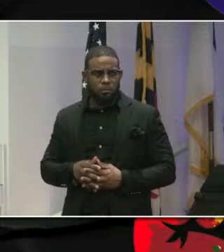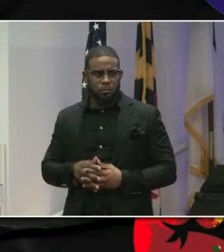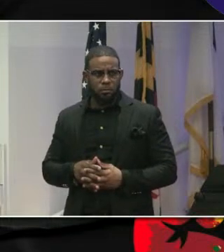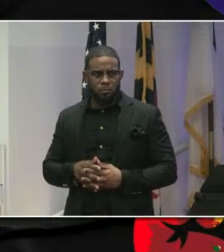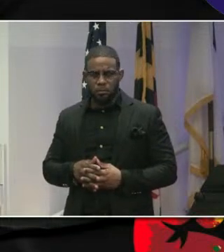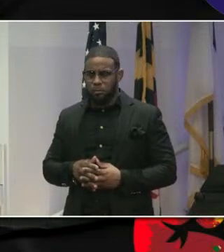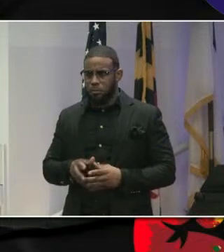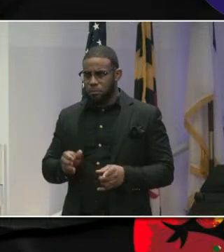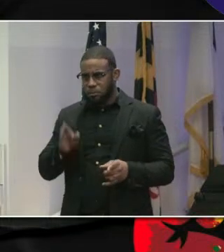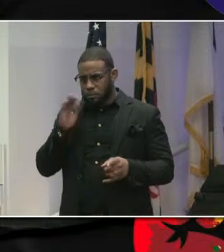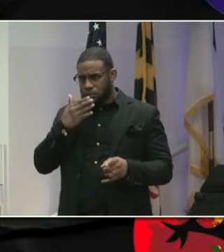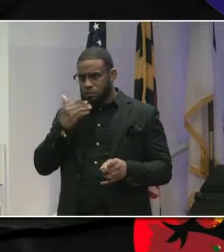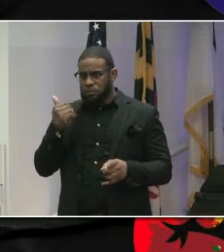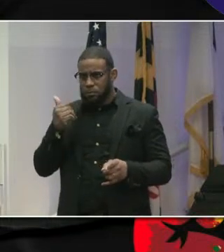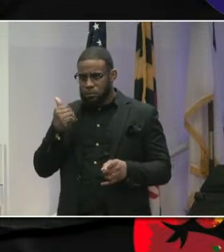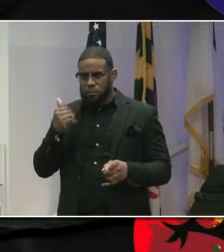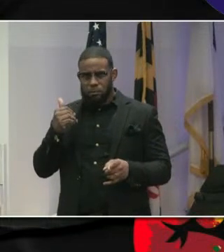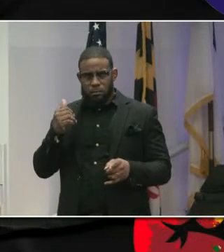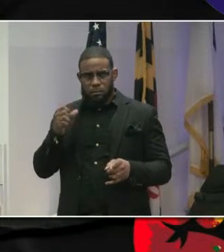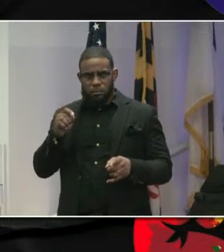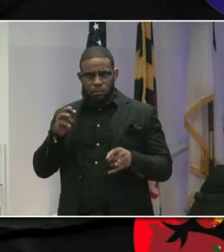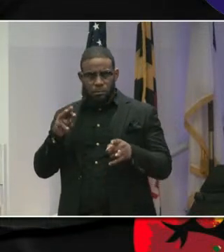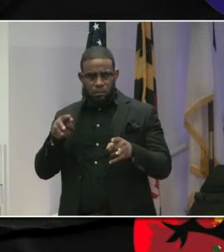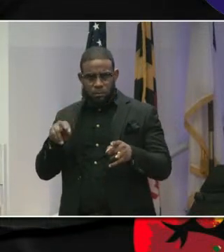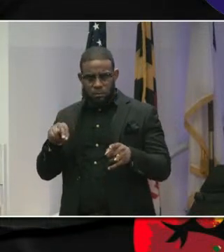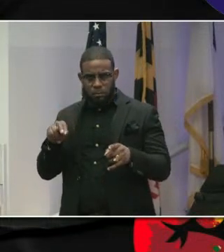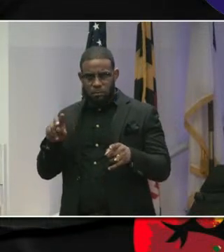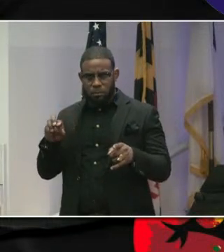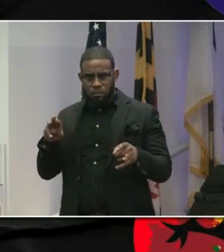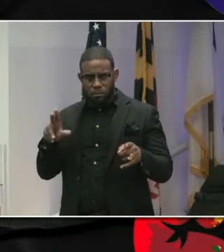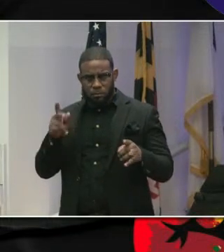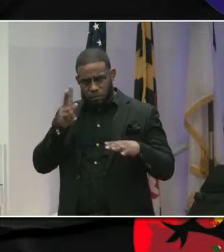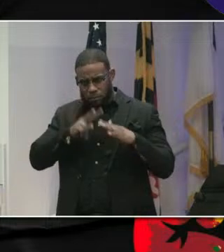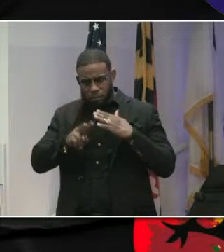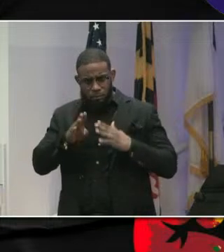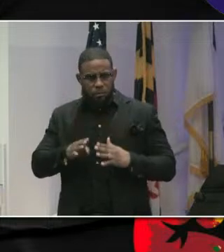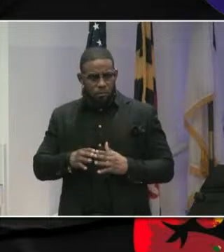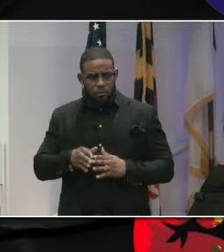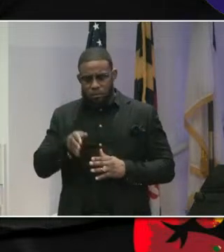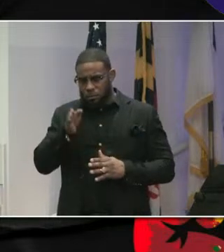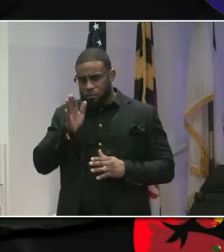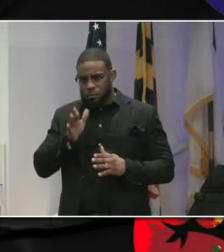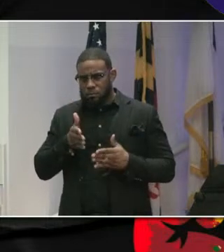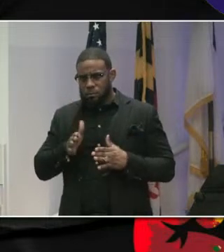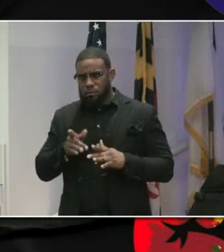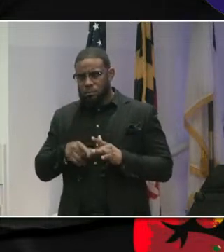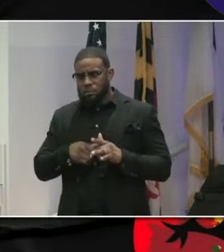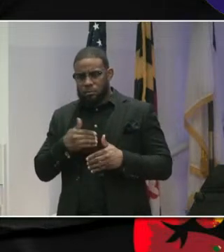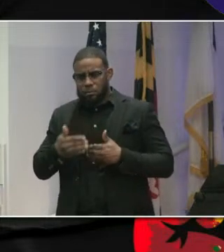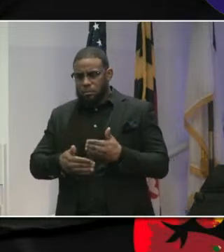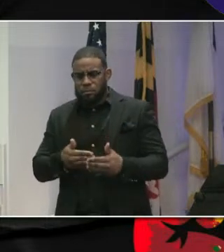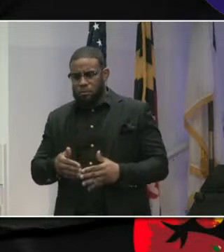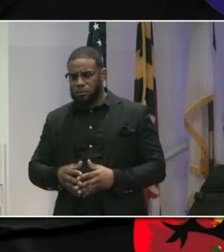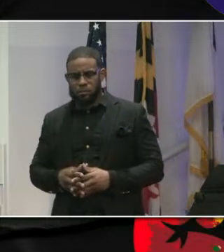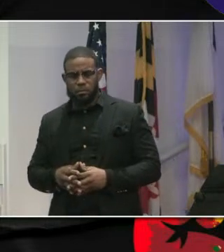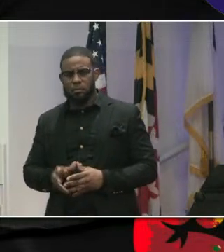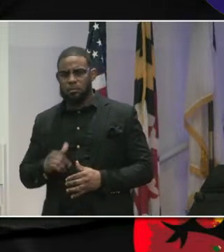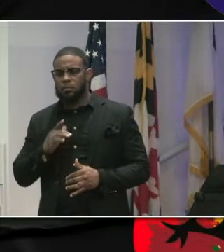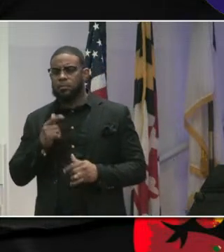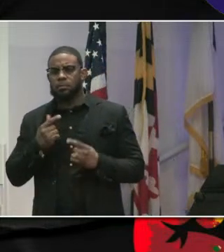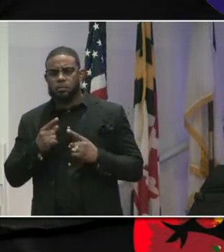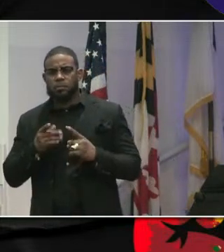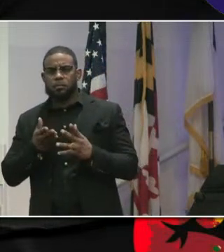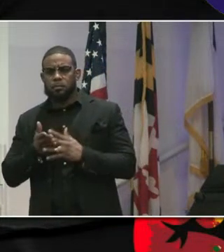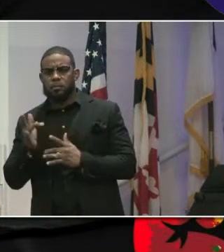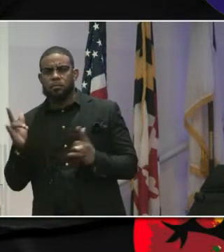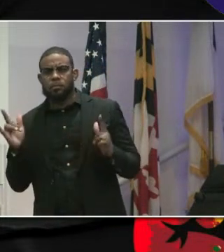Y'all know the plan, storming, norming, reform. You know the process. God's not going to let us skip a process. But we're going to make it